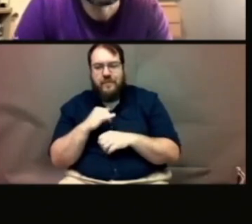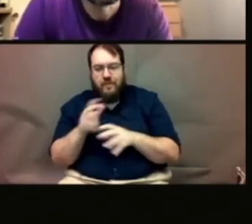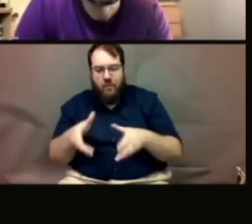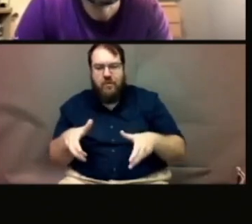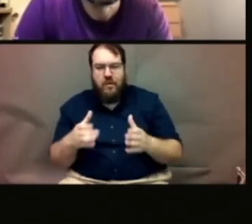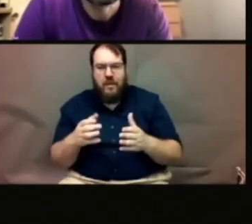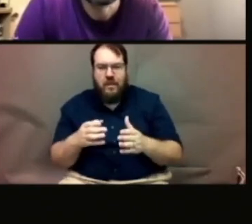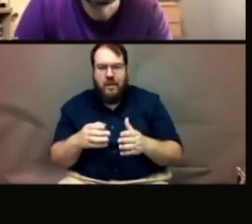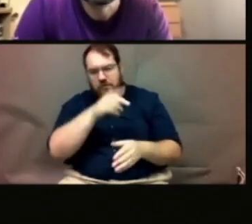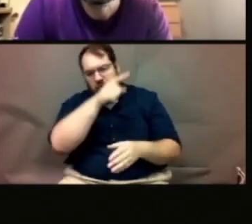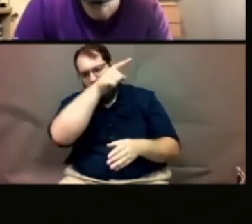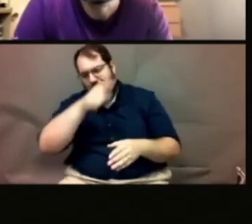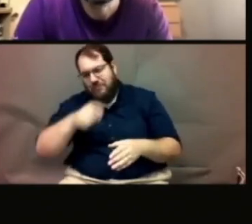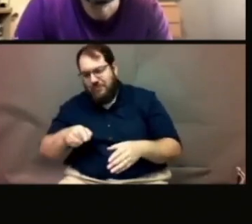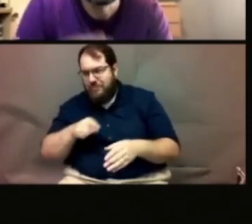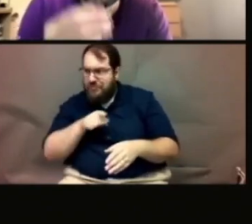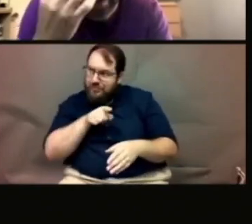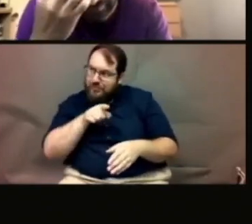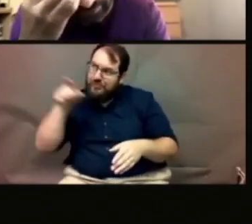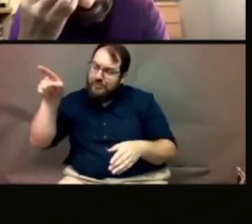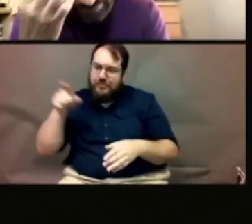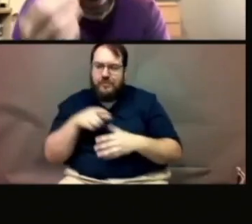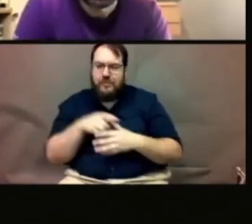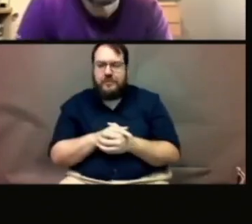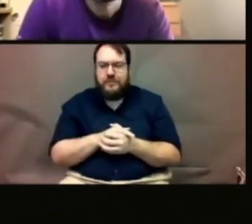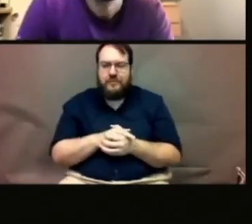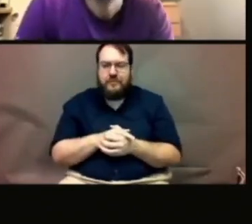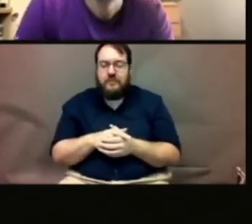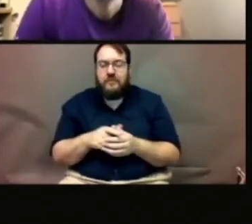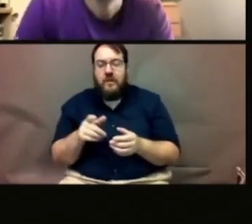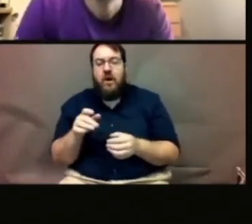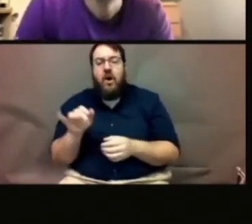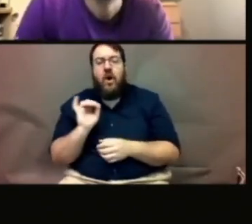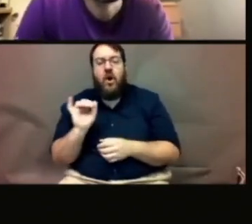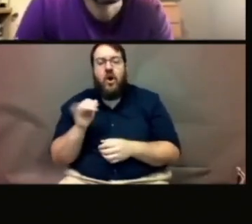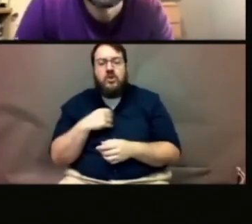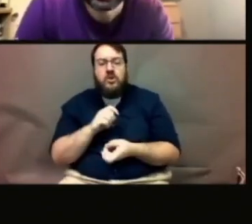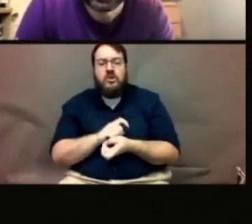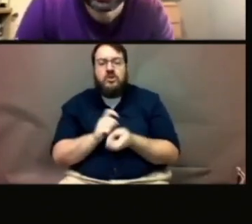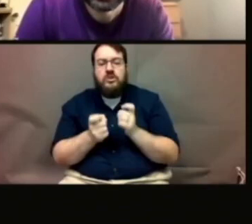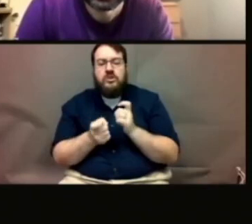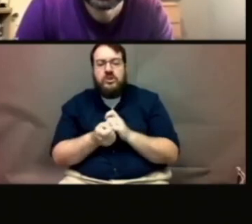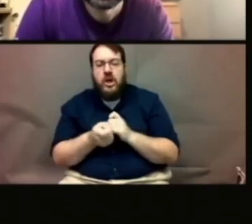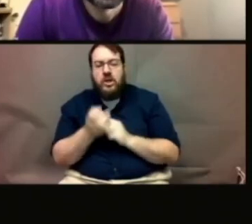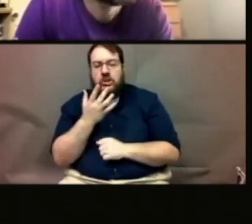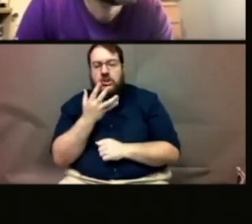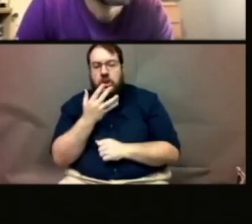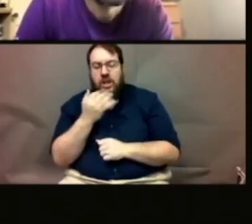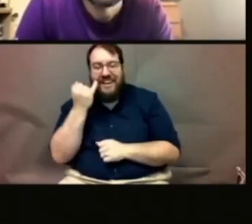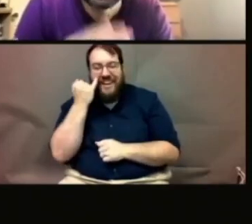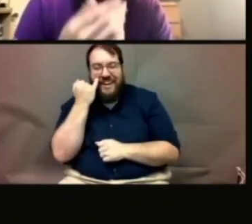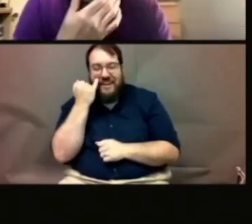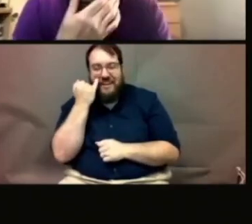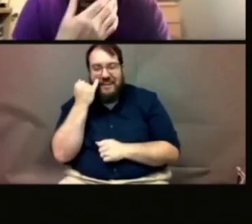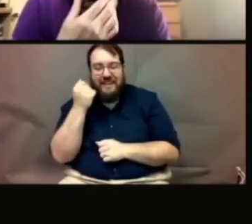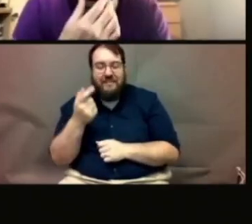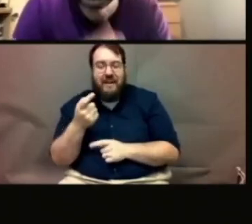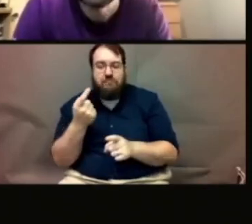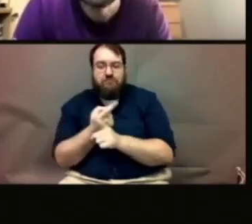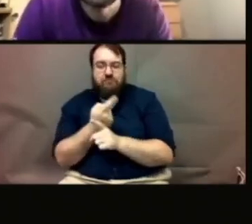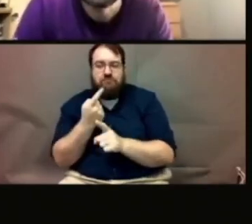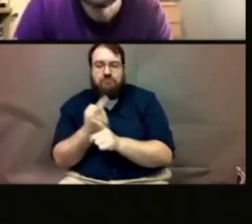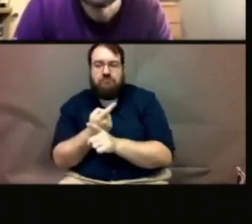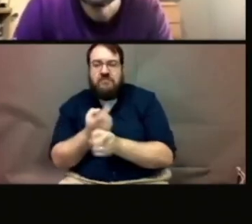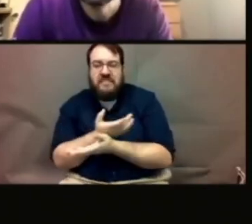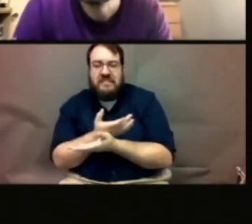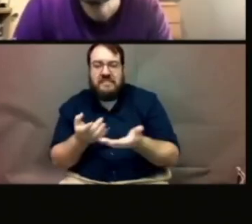way. And I also did it so I could change color if I did the right arrow, which I didn't program,